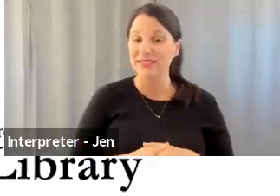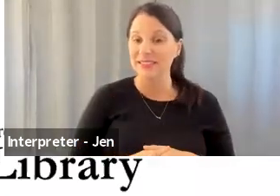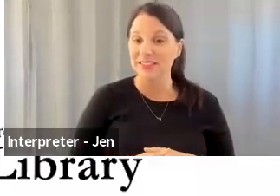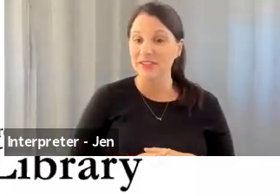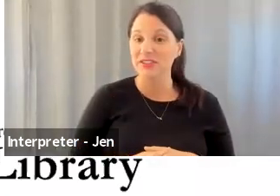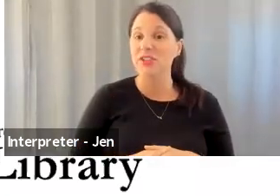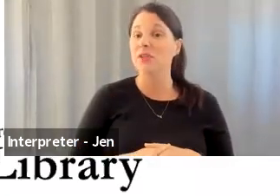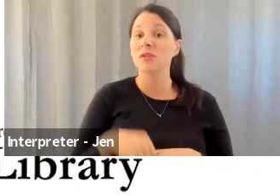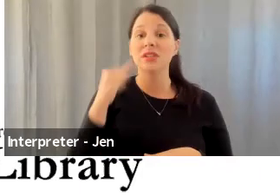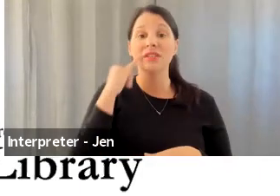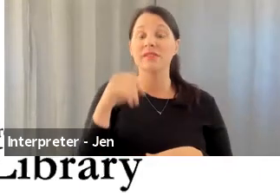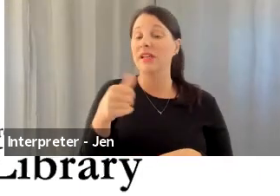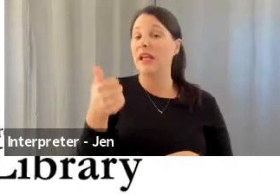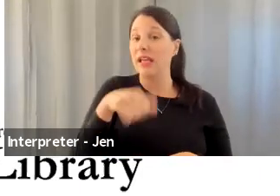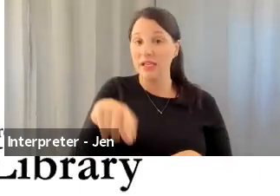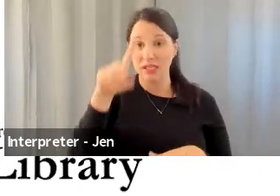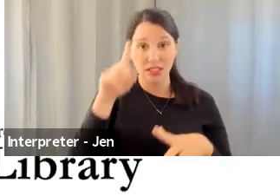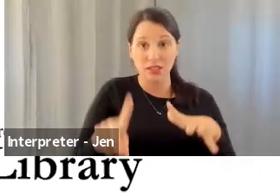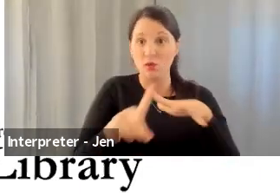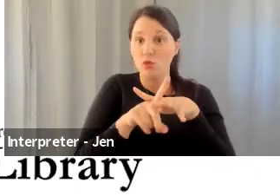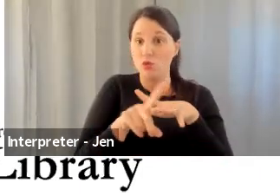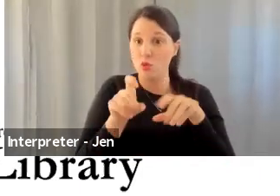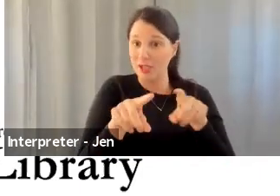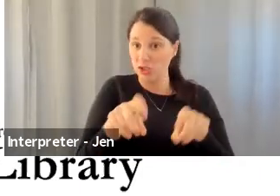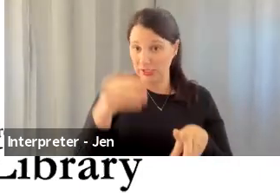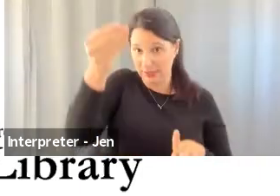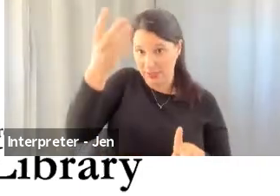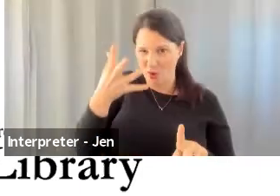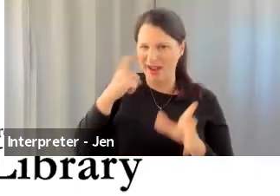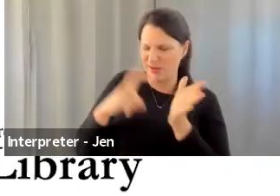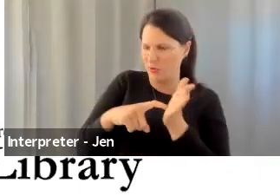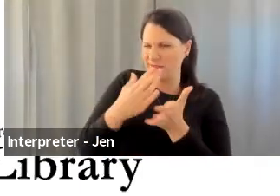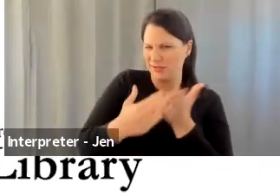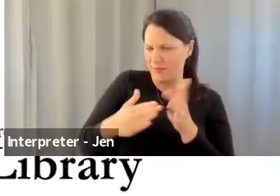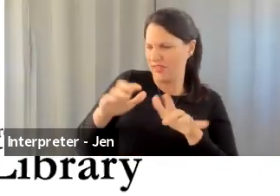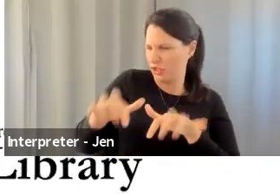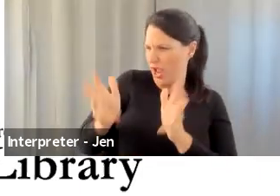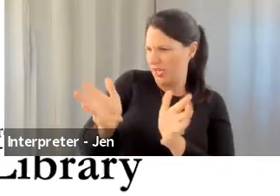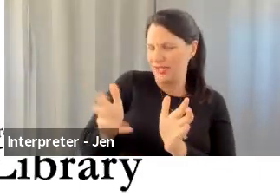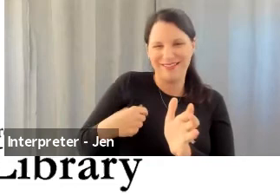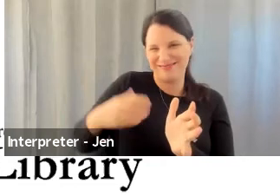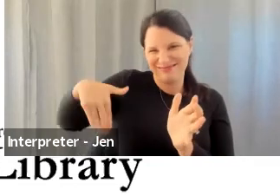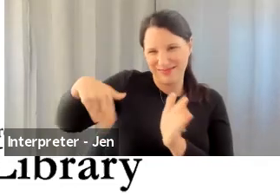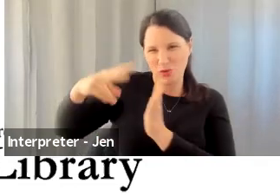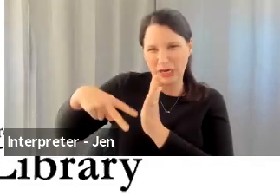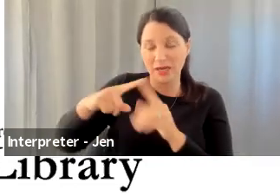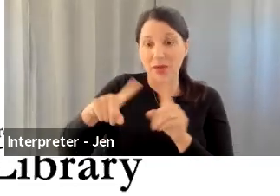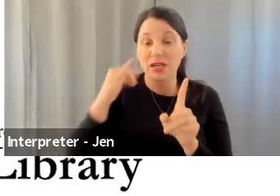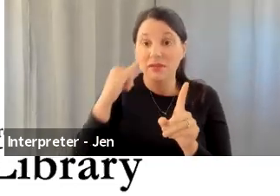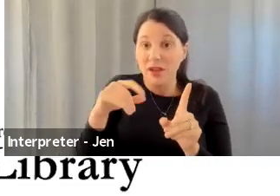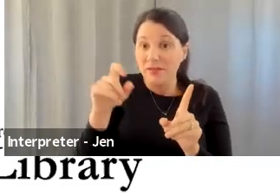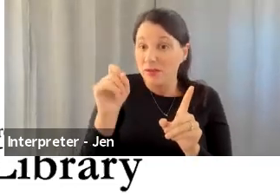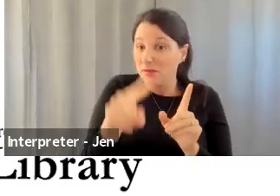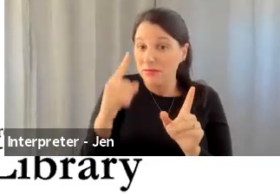Again, if you have any questions, please let me know. I did see a couple things pop up in the chat, although I didn't read them, but if you have questions for myself